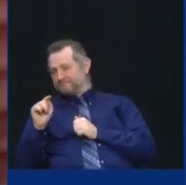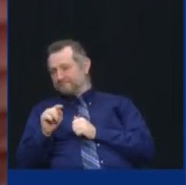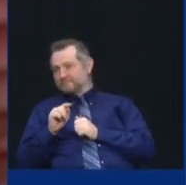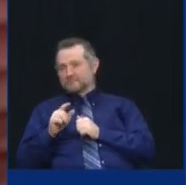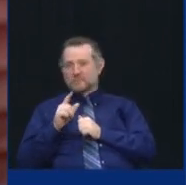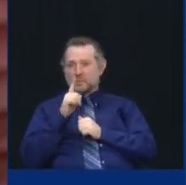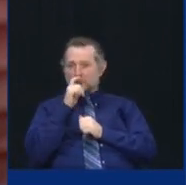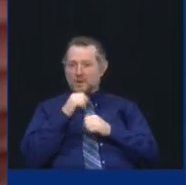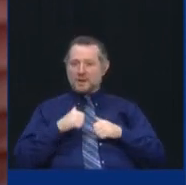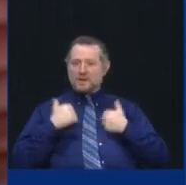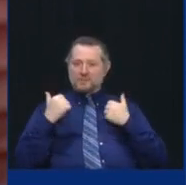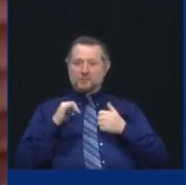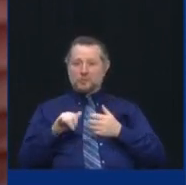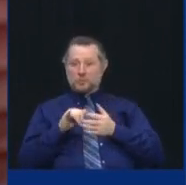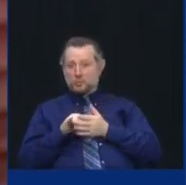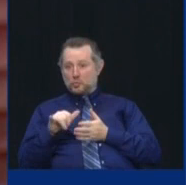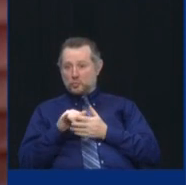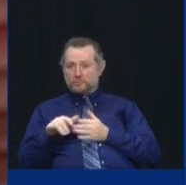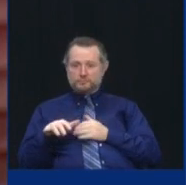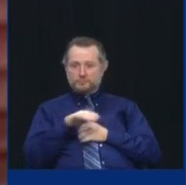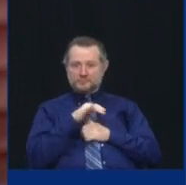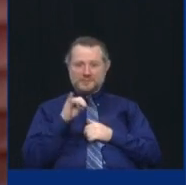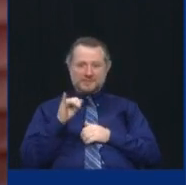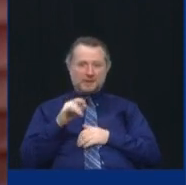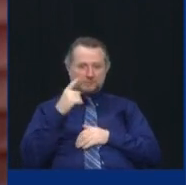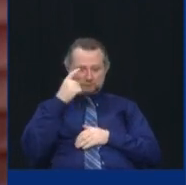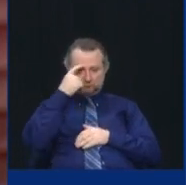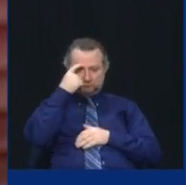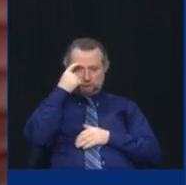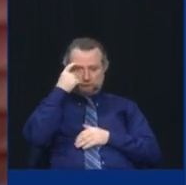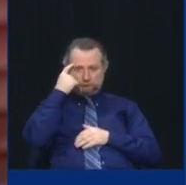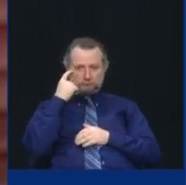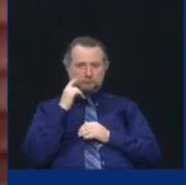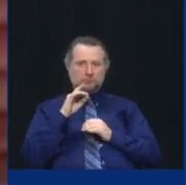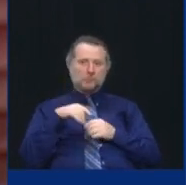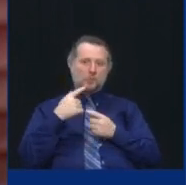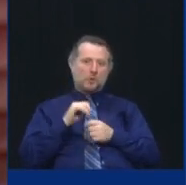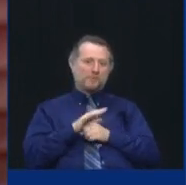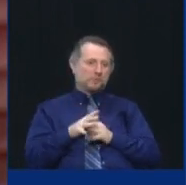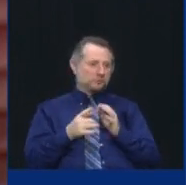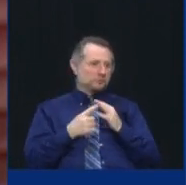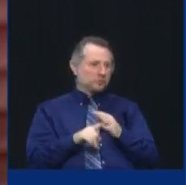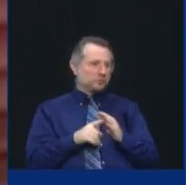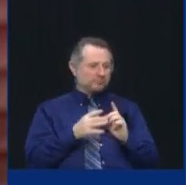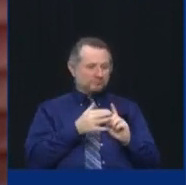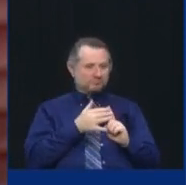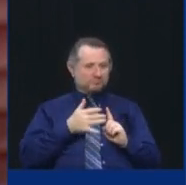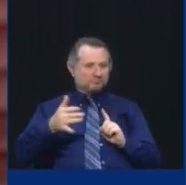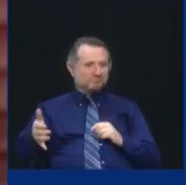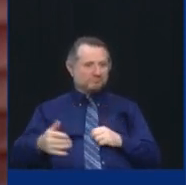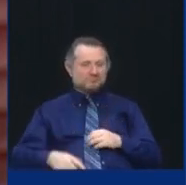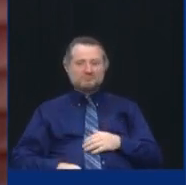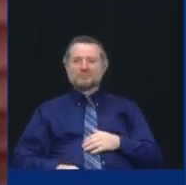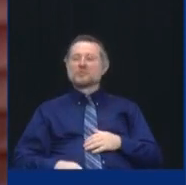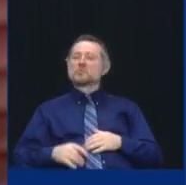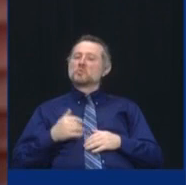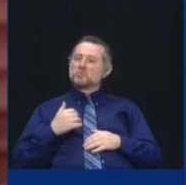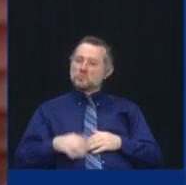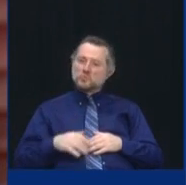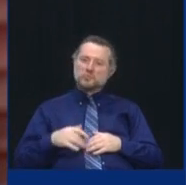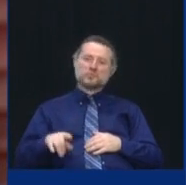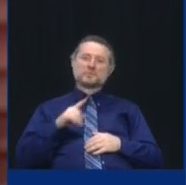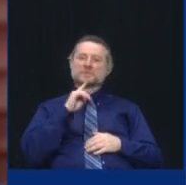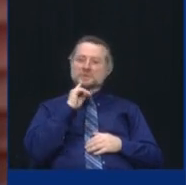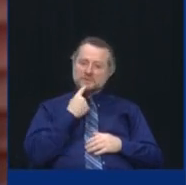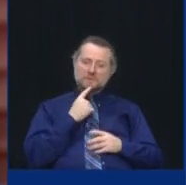now and the damage that has been done during COVID. Damage has been done. Damage